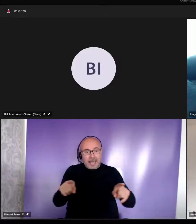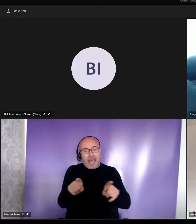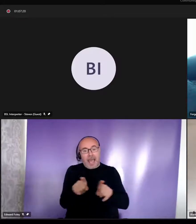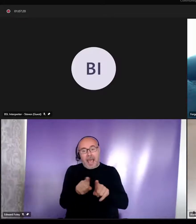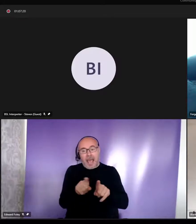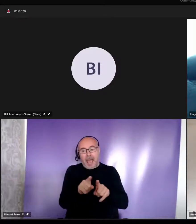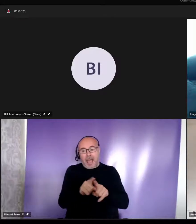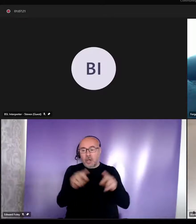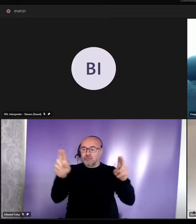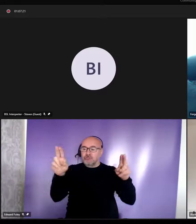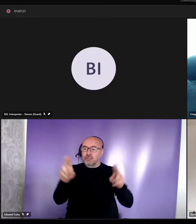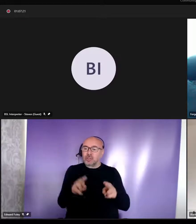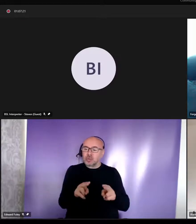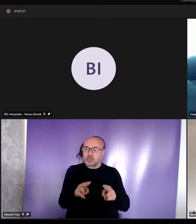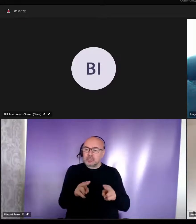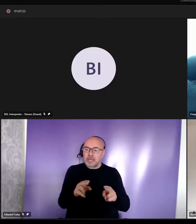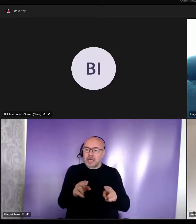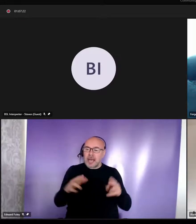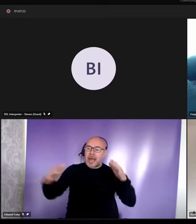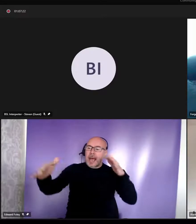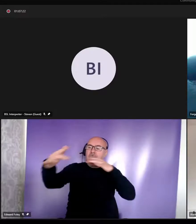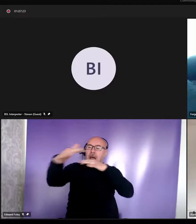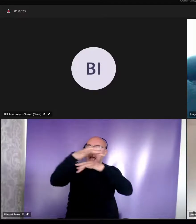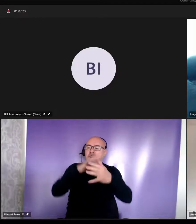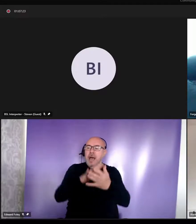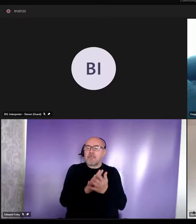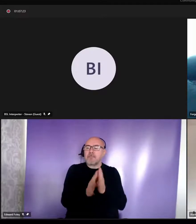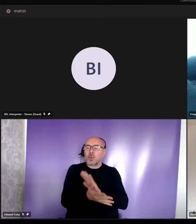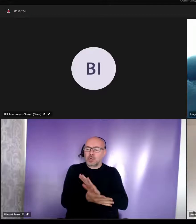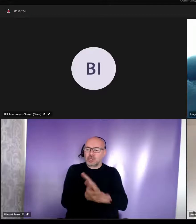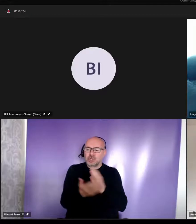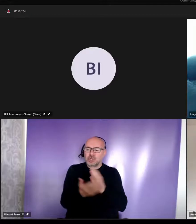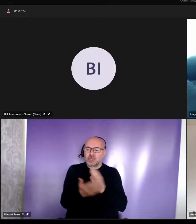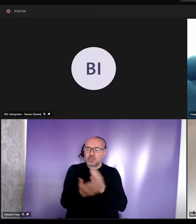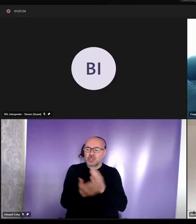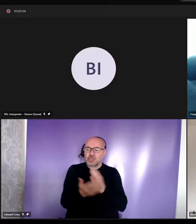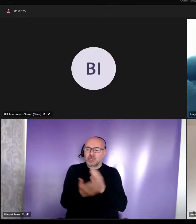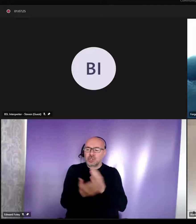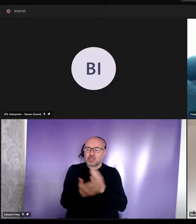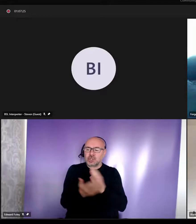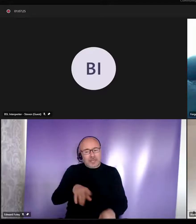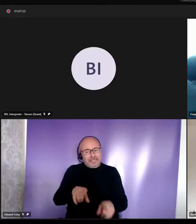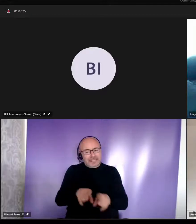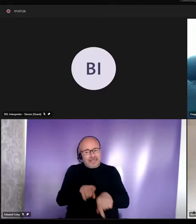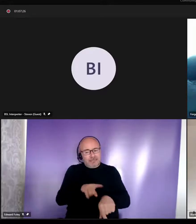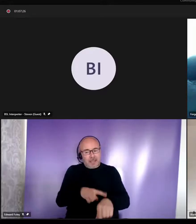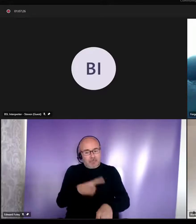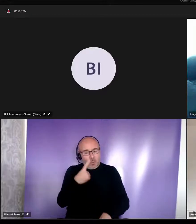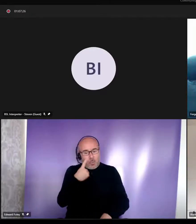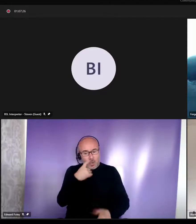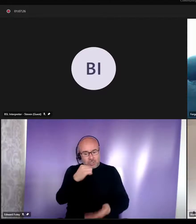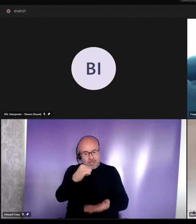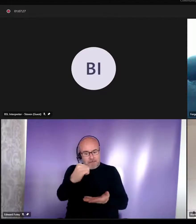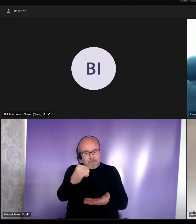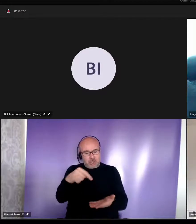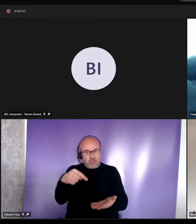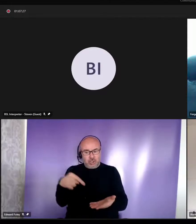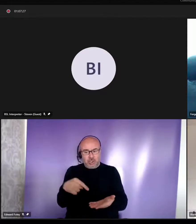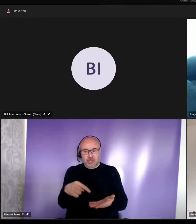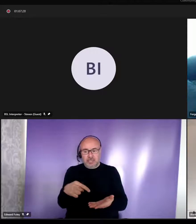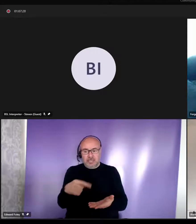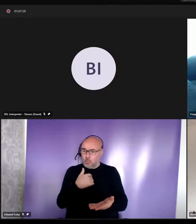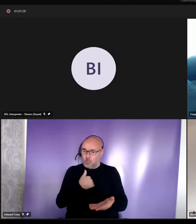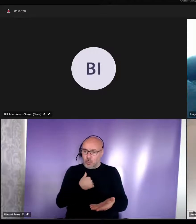Lanarkshire's budget. And it'd be interesting to know how much it's costing the council to provide the general public with